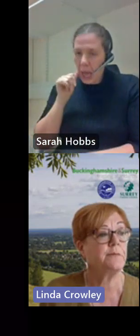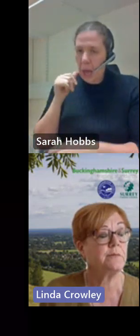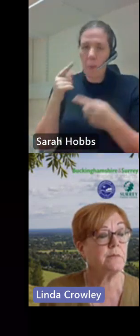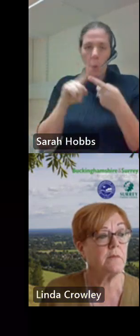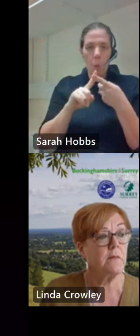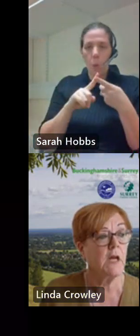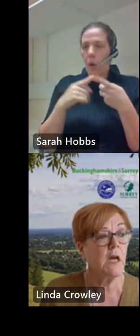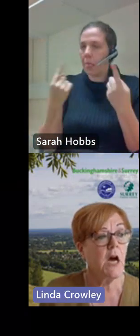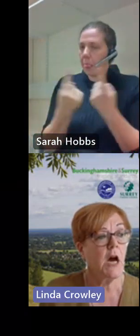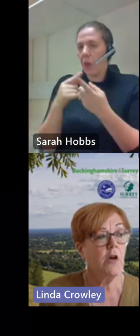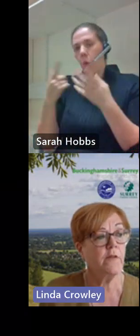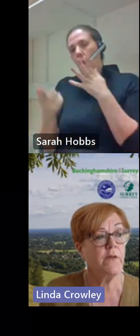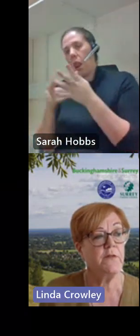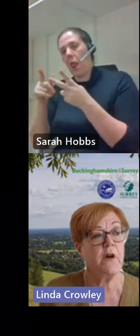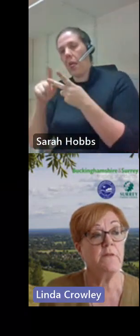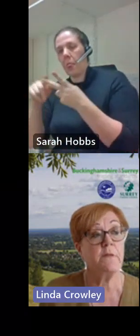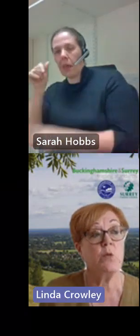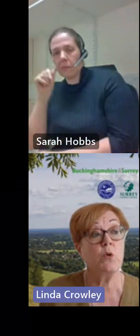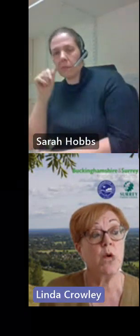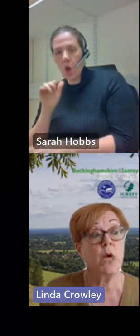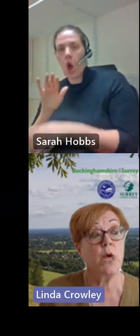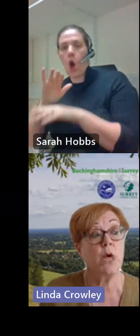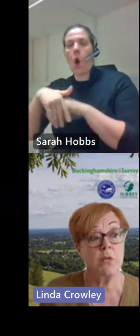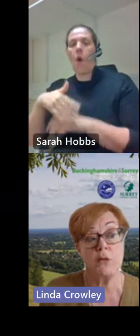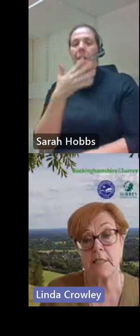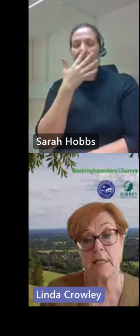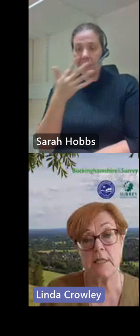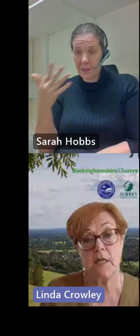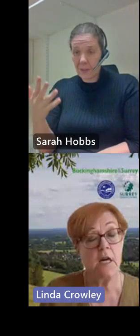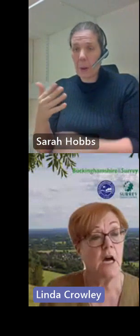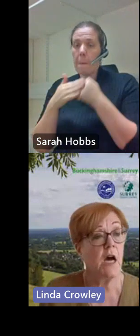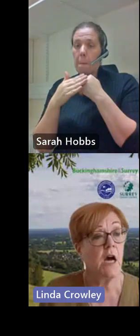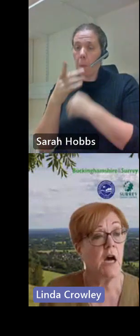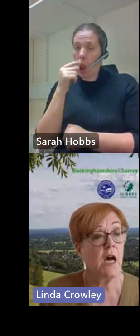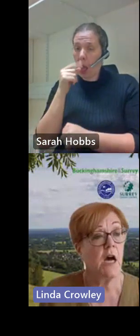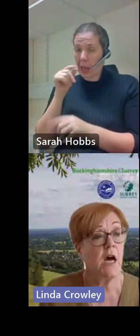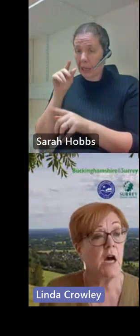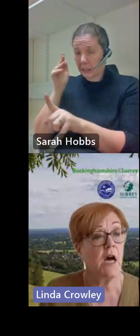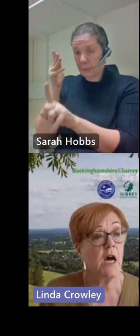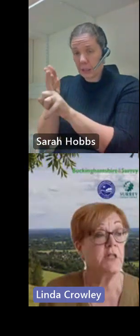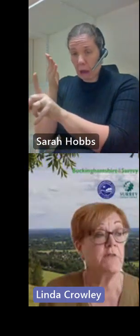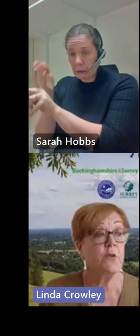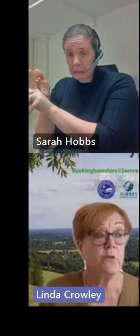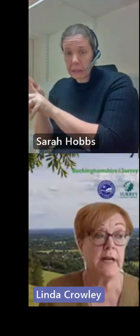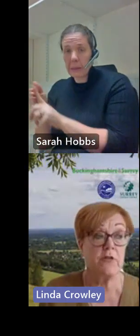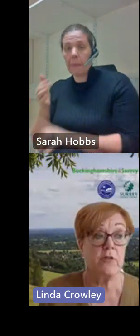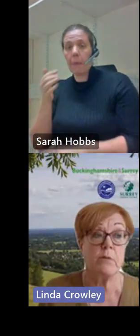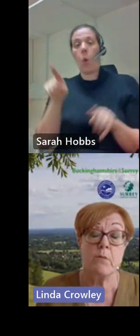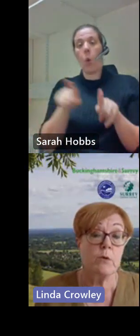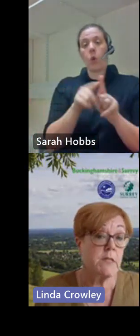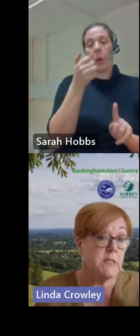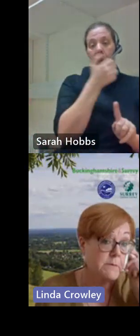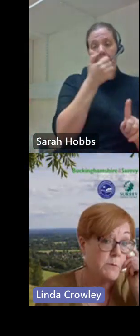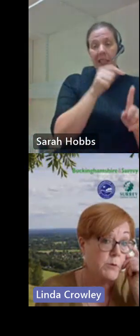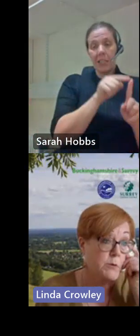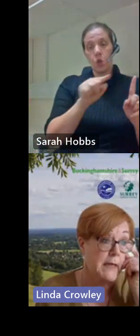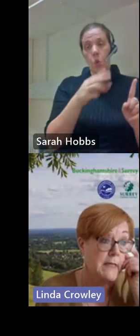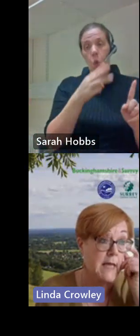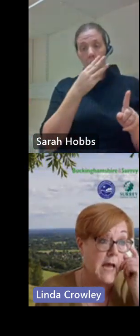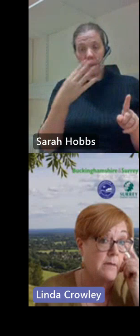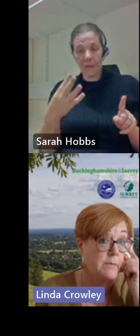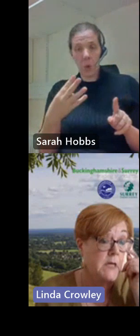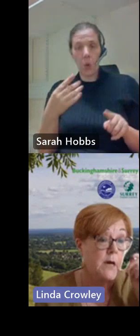another. Over 55s are more likely to be targeted, but the 16 to 34 age group are more